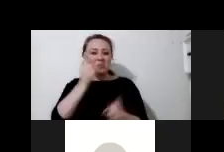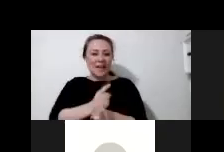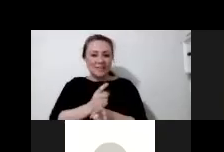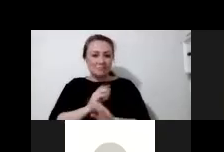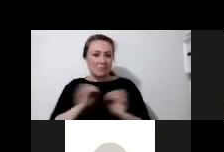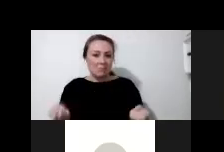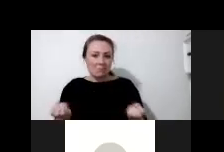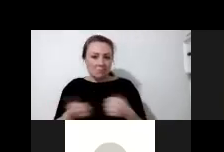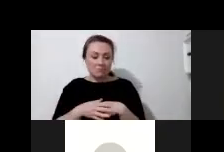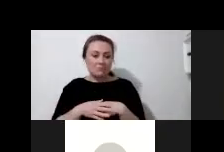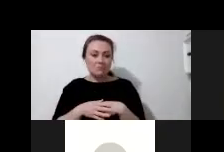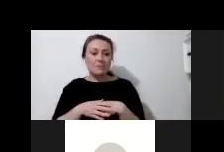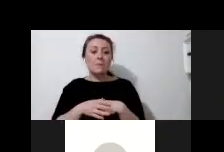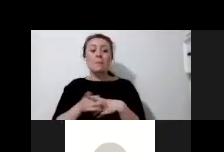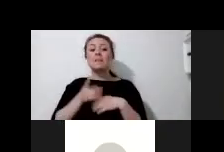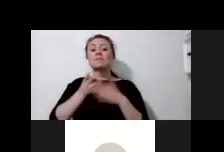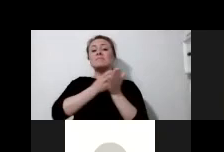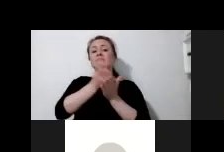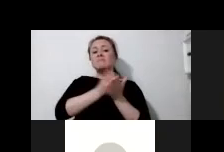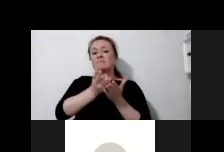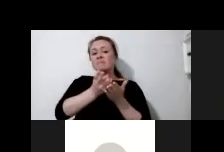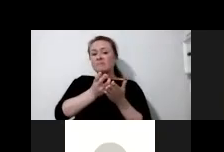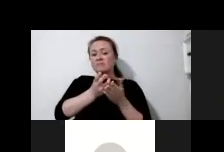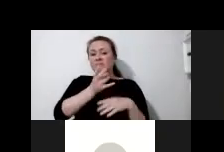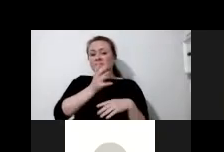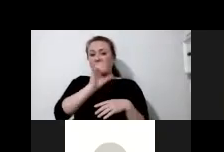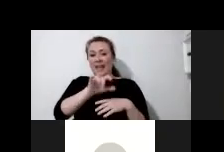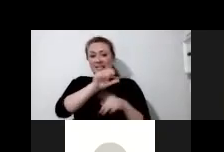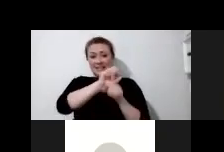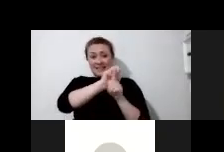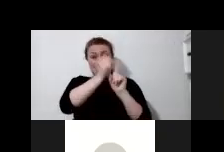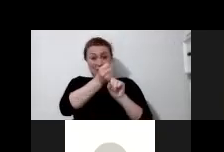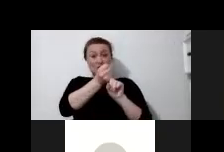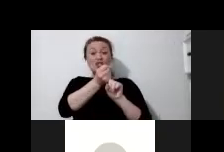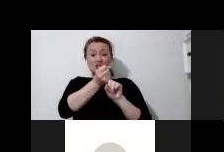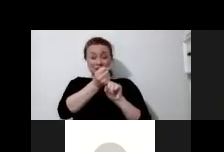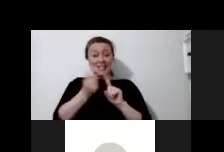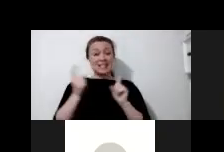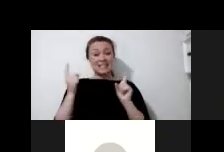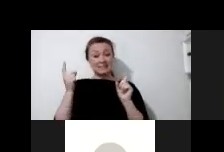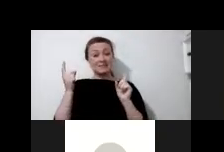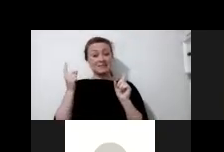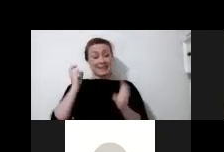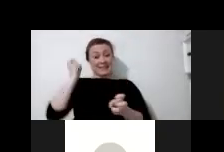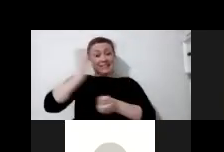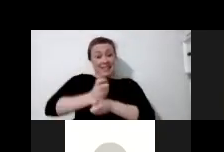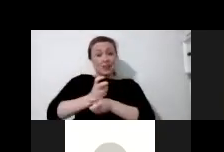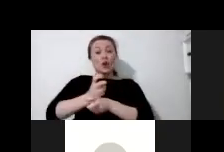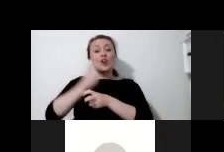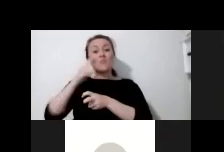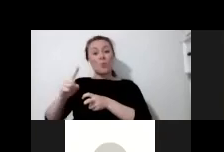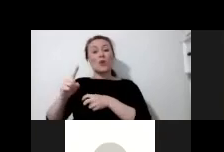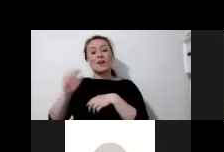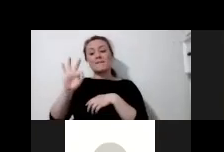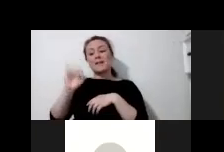laryngoscope, but in all honesty, this would have been difficult even for fiber optics. And I think the way that you'll see that